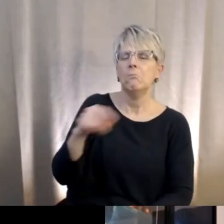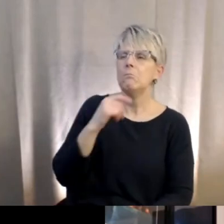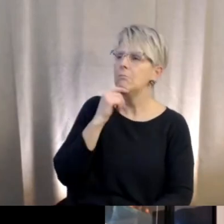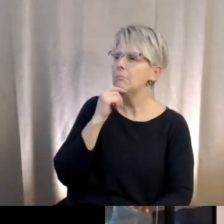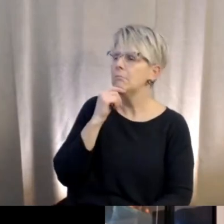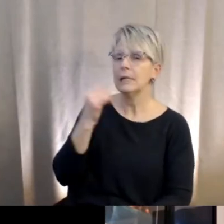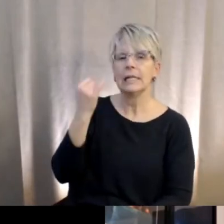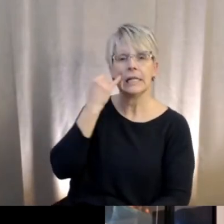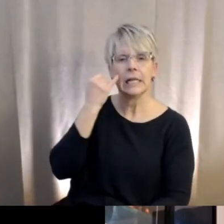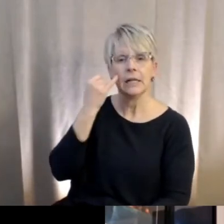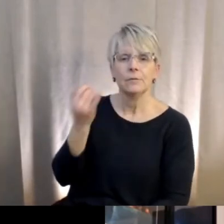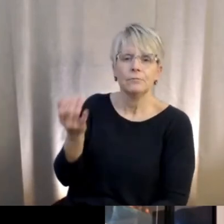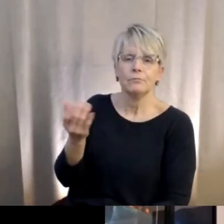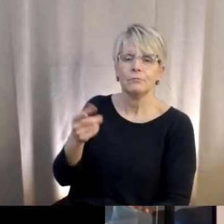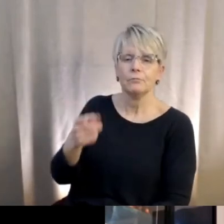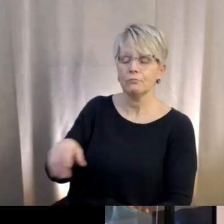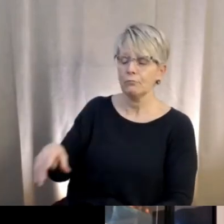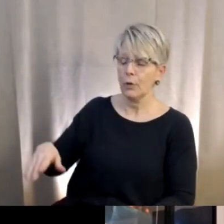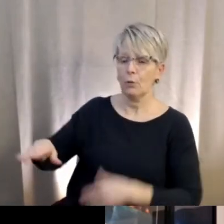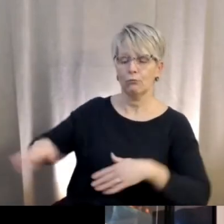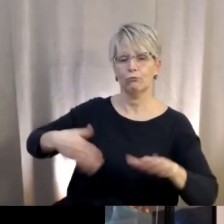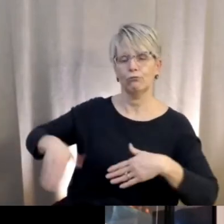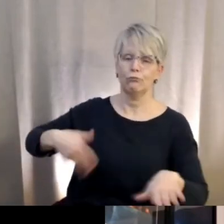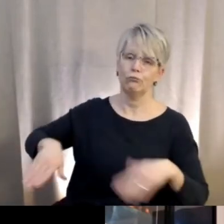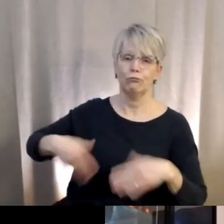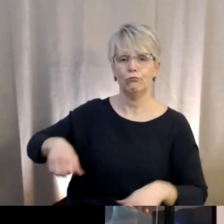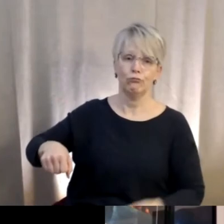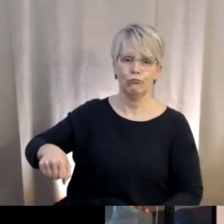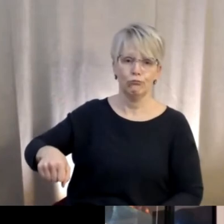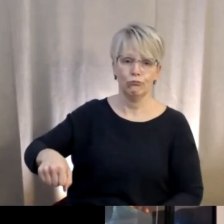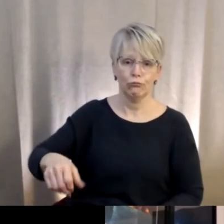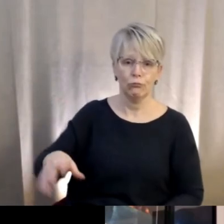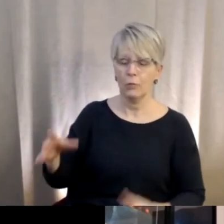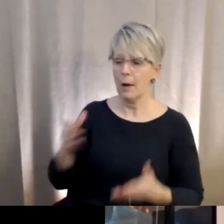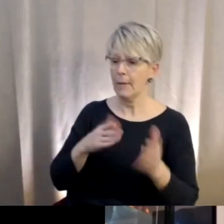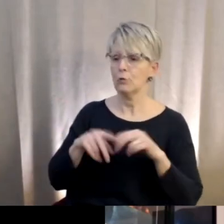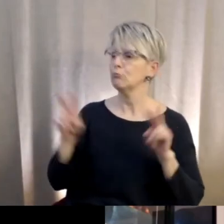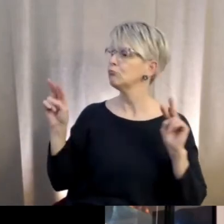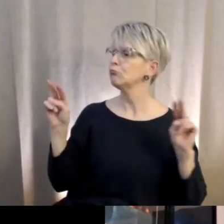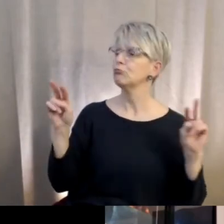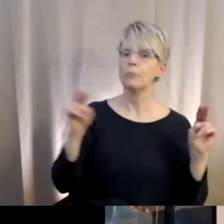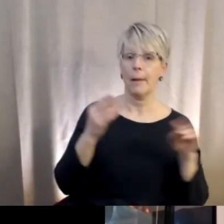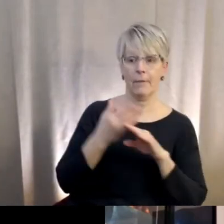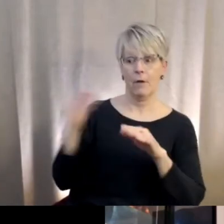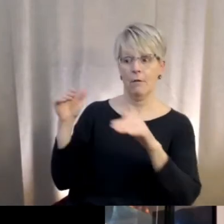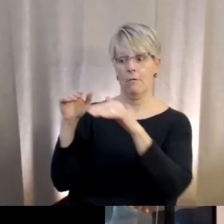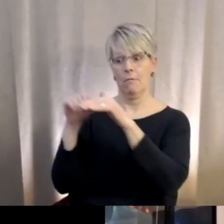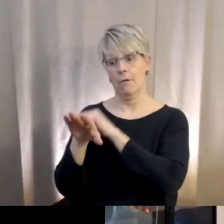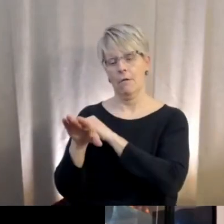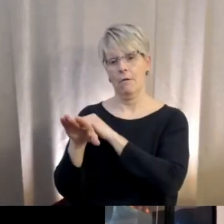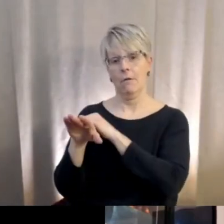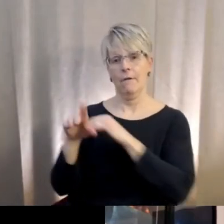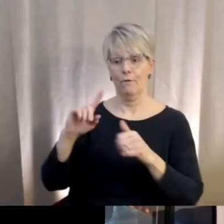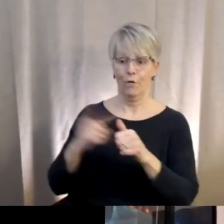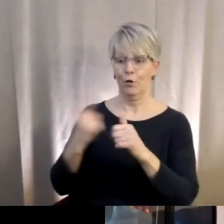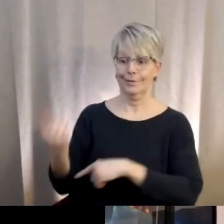you were walking with the handler and you're going to scout out the place with them before they go in for their first day